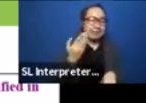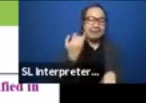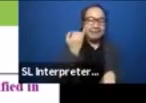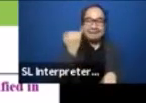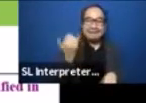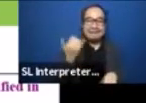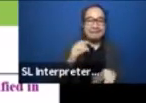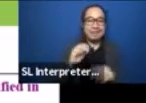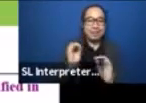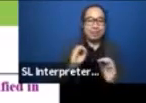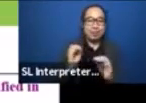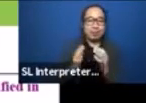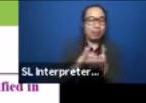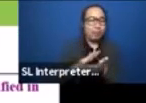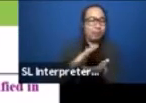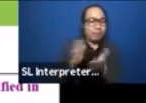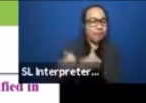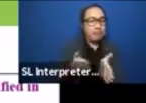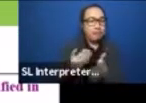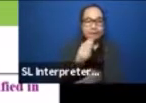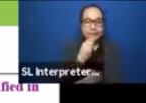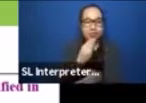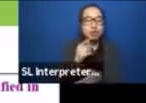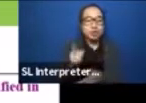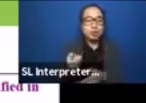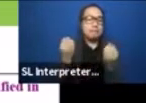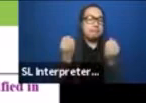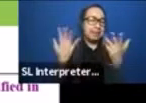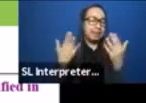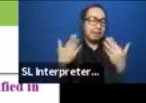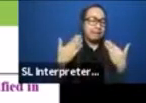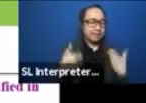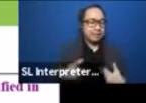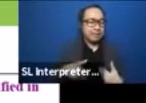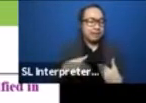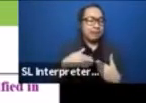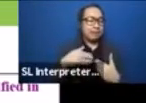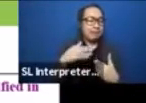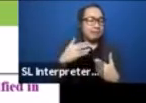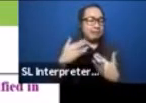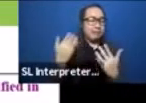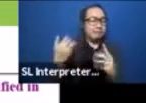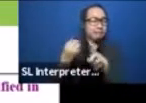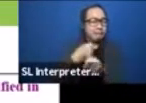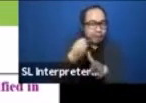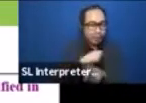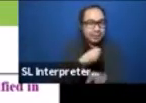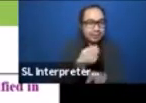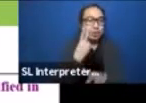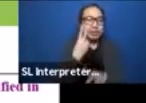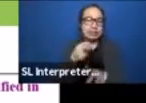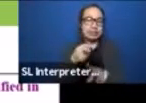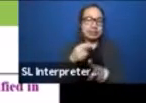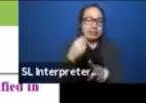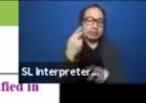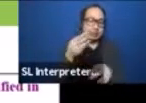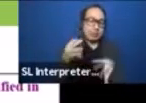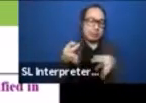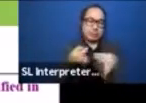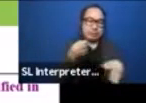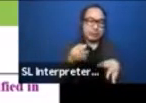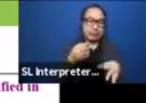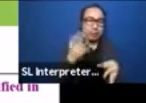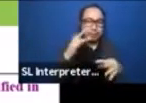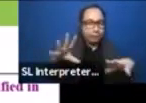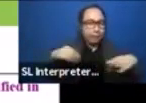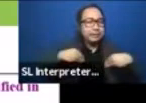experienced physical violence, more proportion of them seems to be justifying violence, why beating